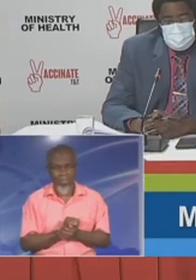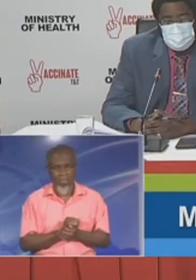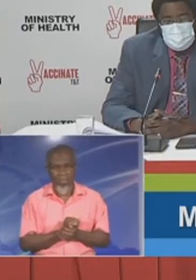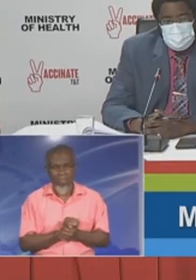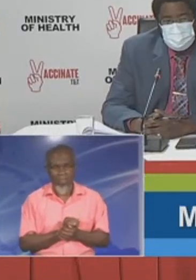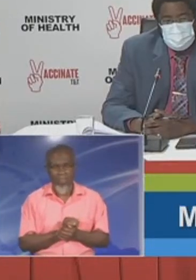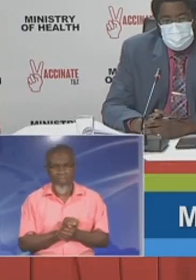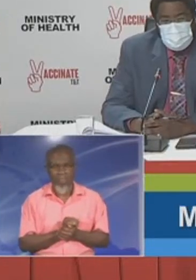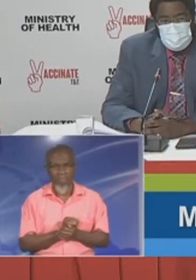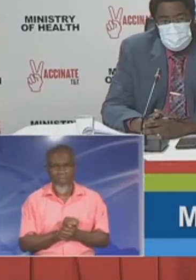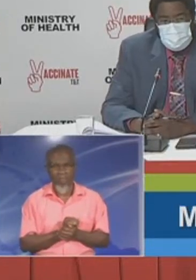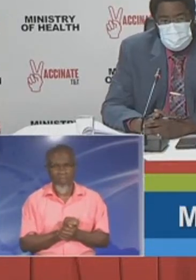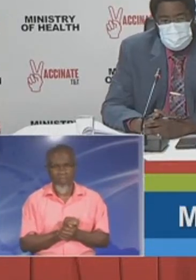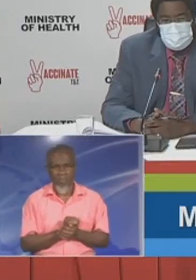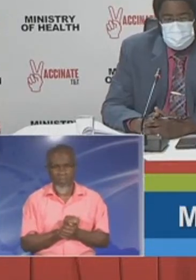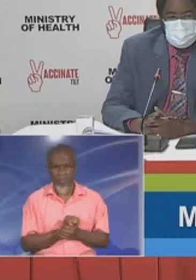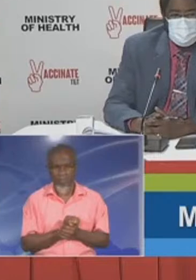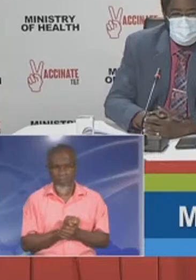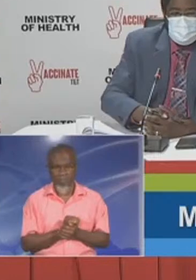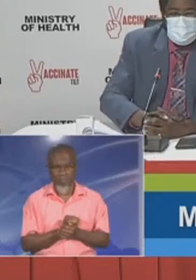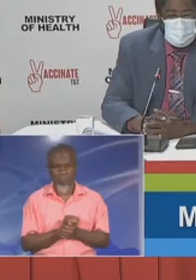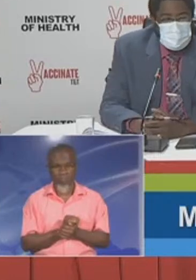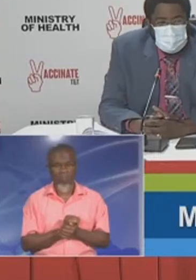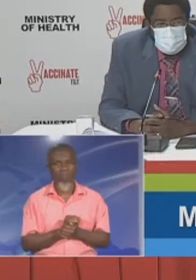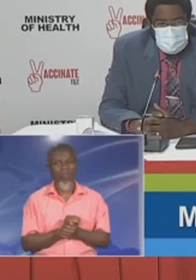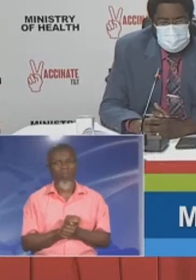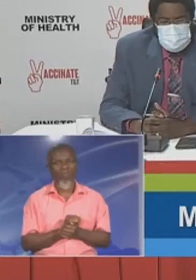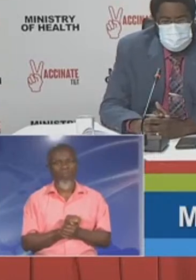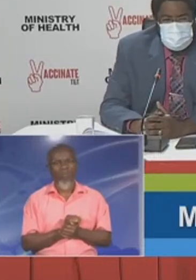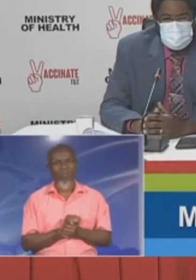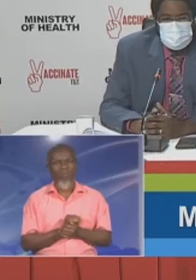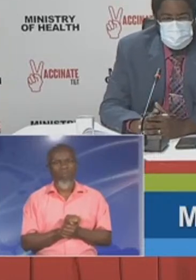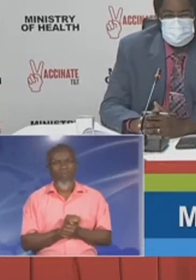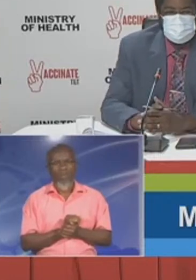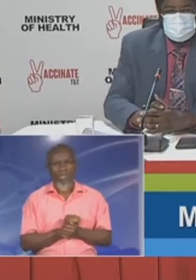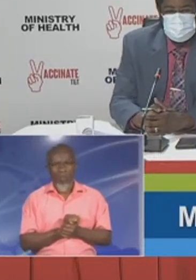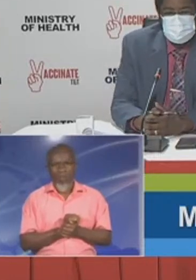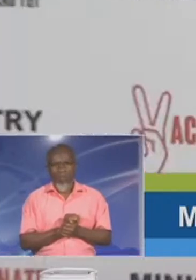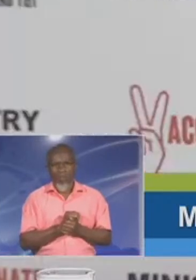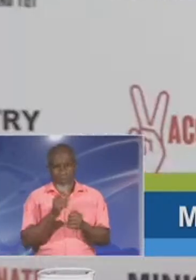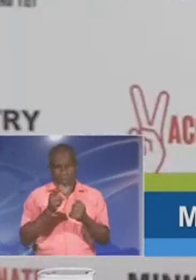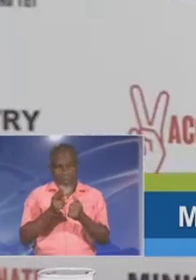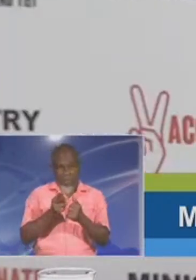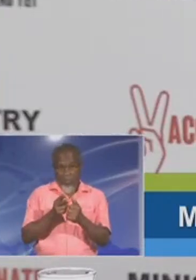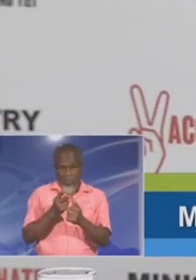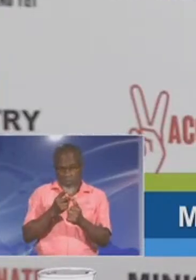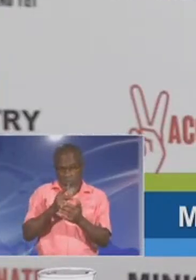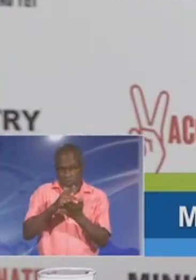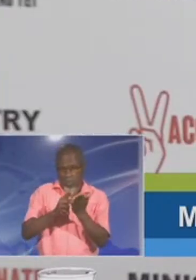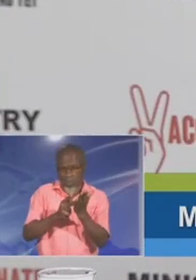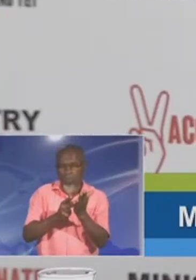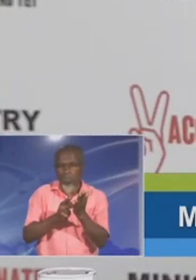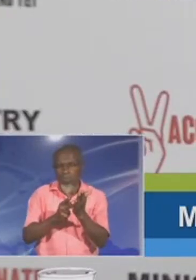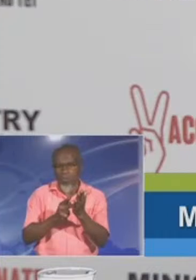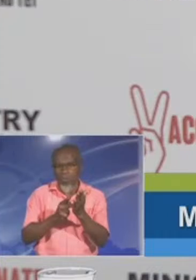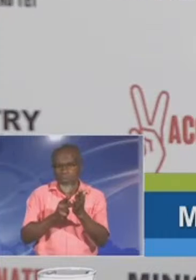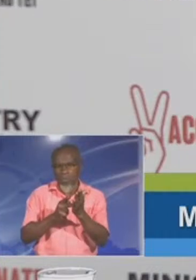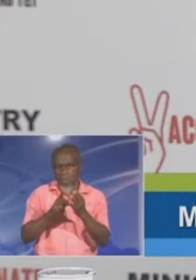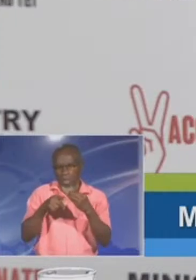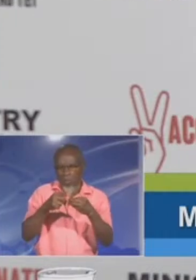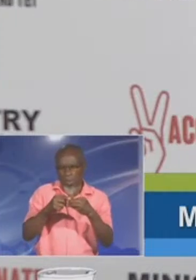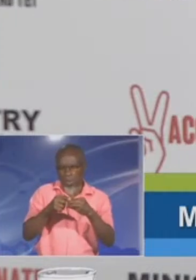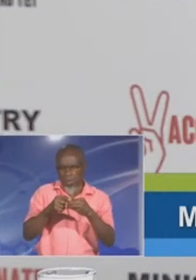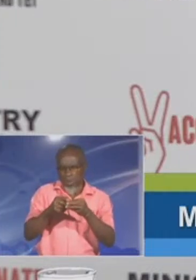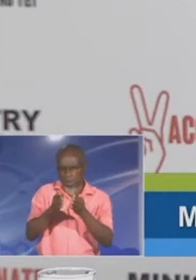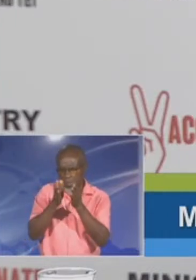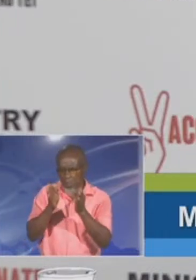Dr. Richards, Dr. Hines? Okay, sorry. I'll take I think the second part first. With respect to bodies being found, I believe